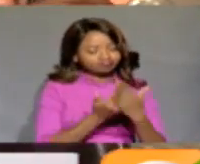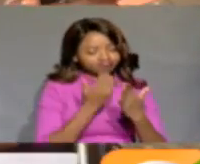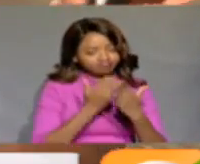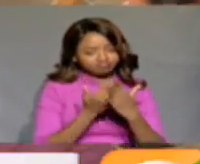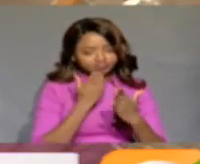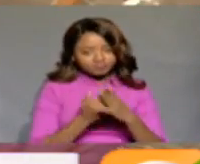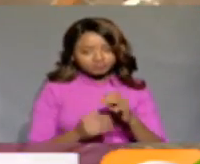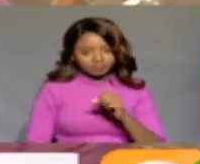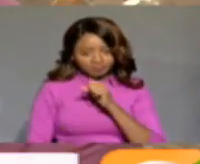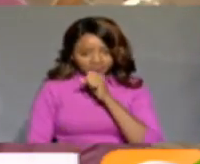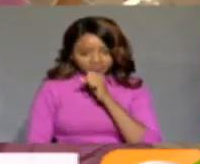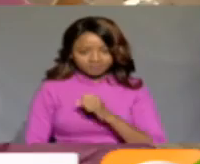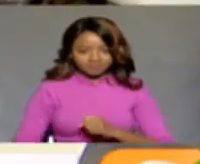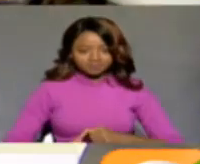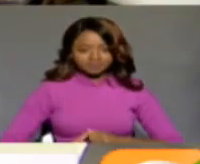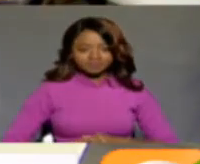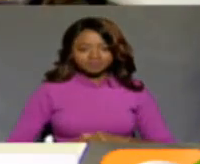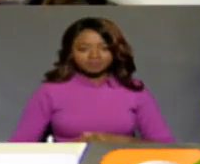Thank you very much.